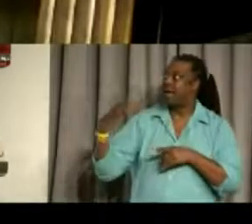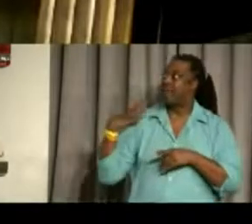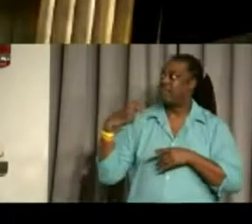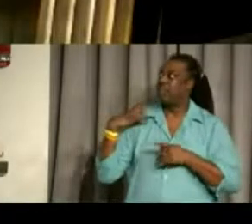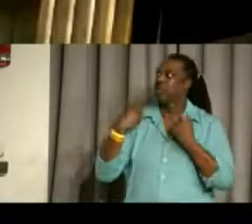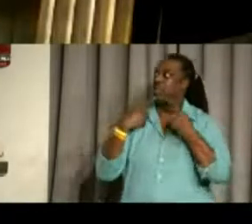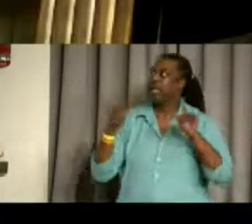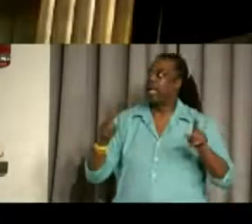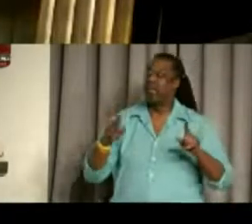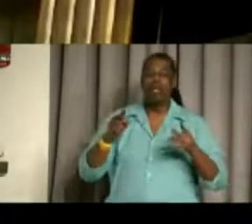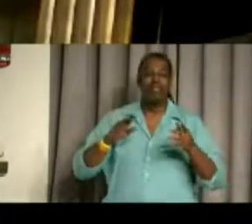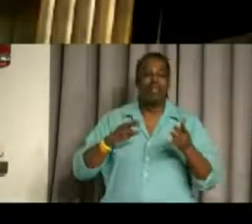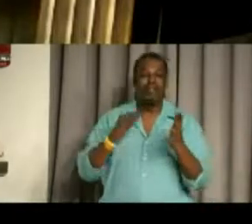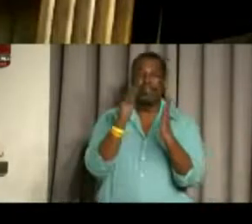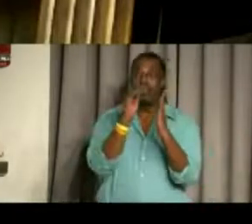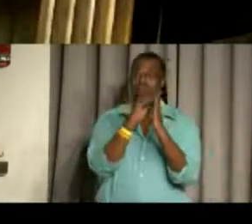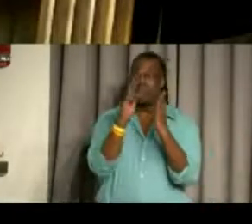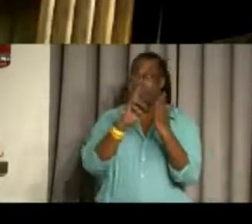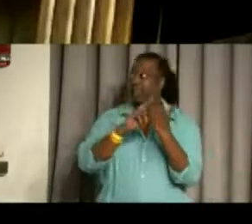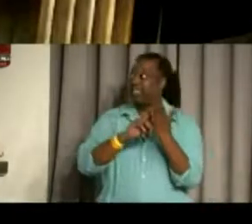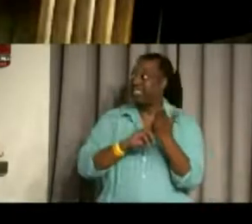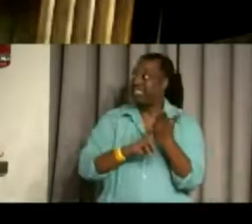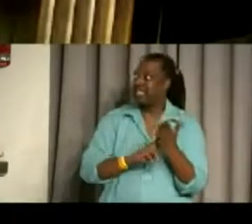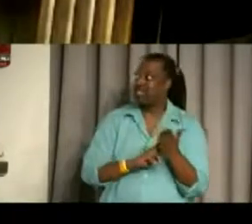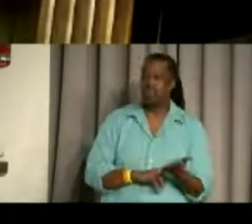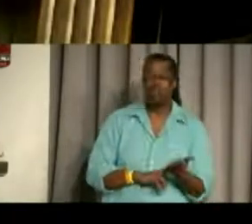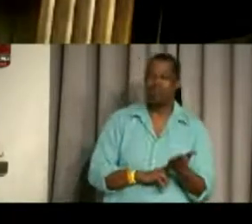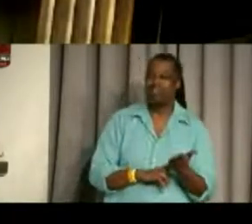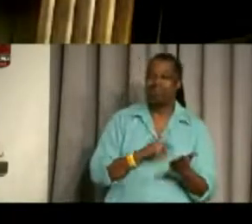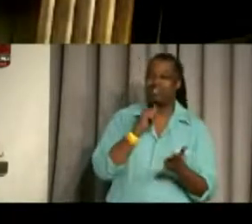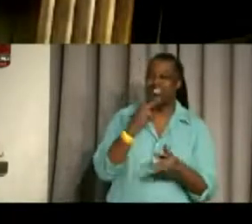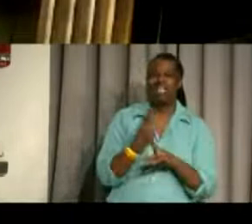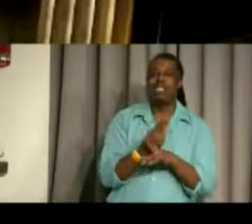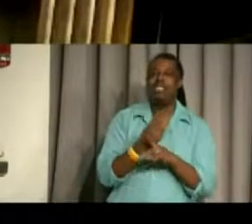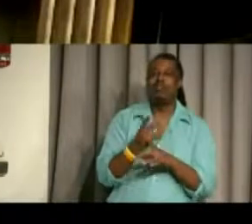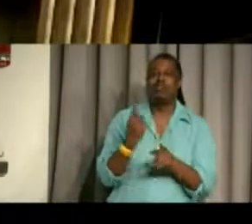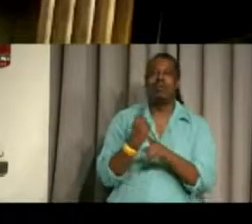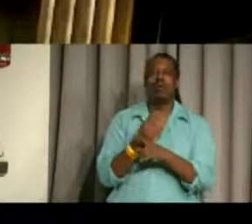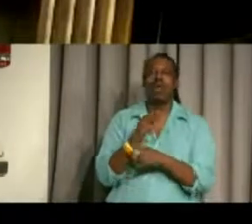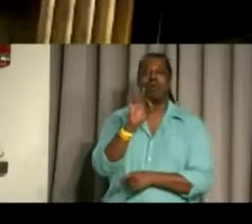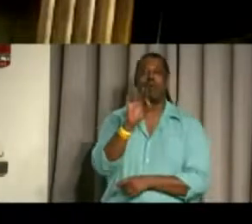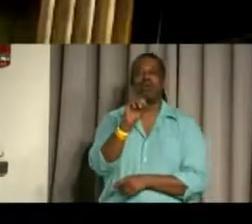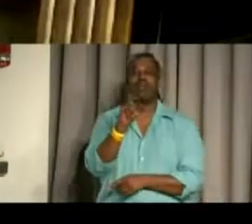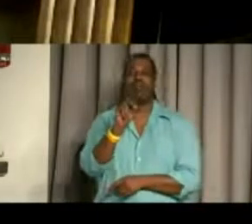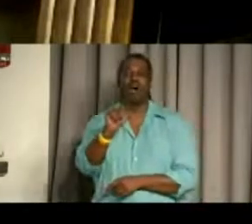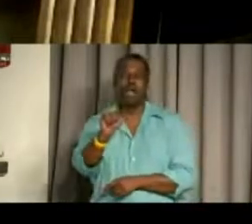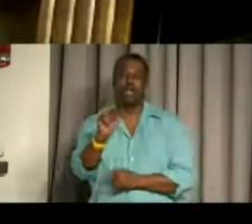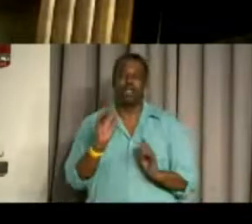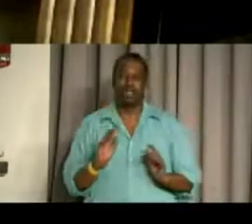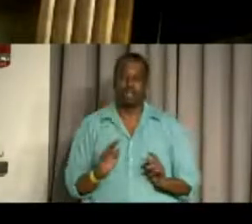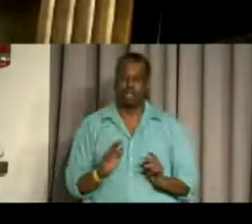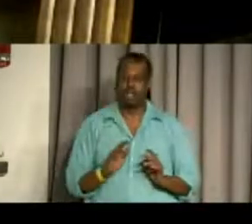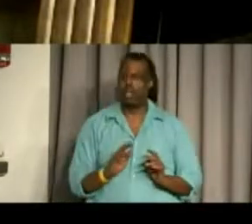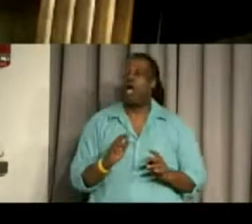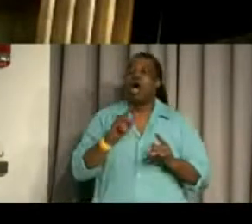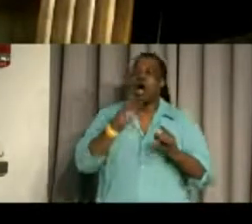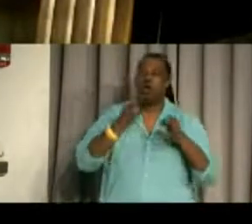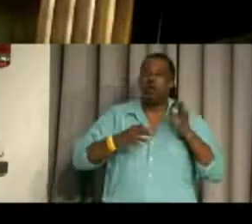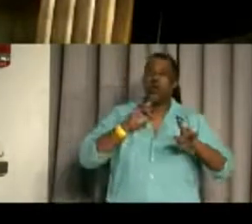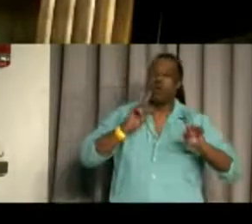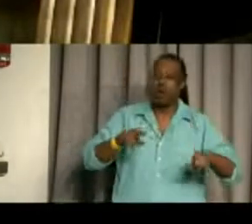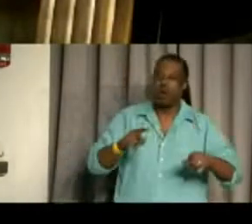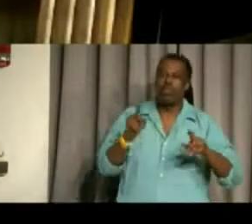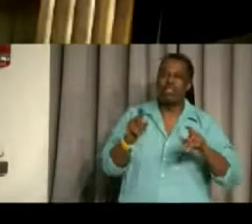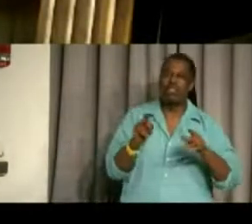that the petitions that were circulated did not use the proper font. A court battle was necessary all the way up to the